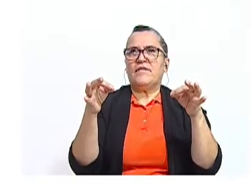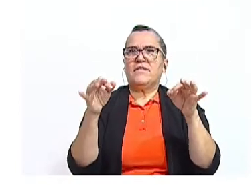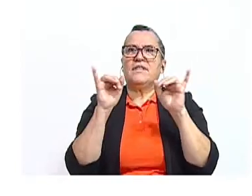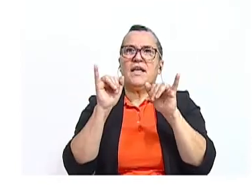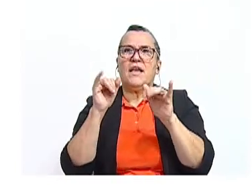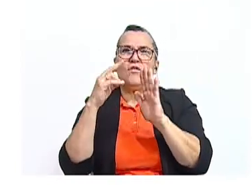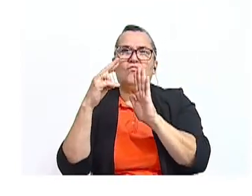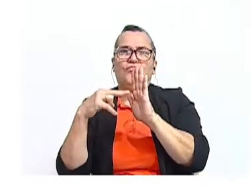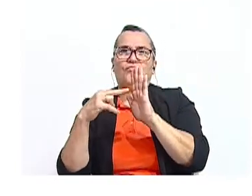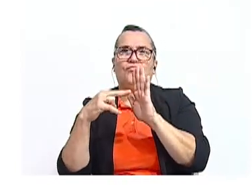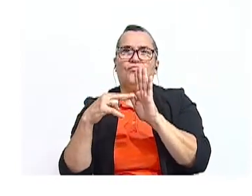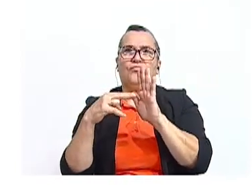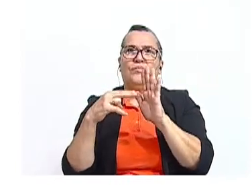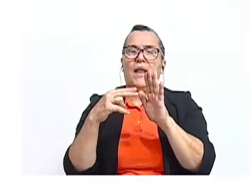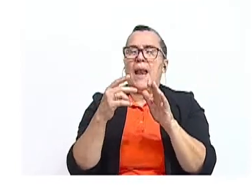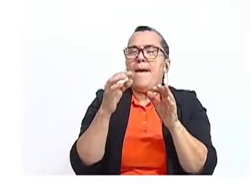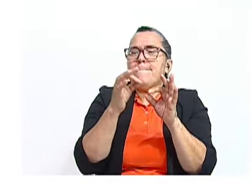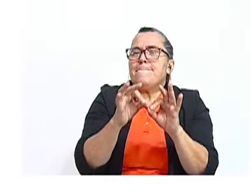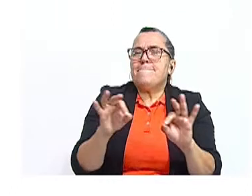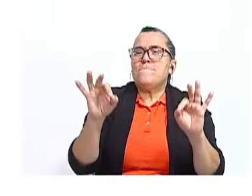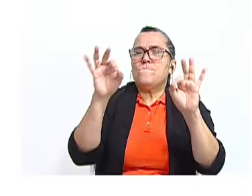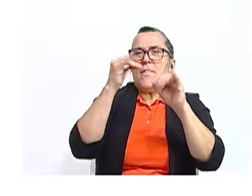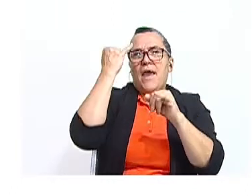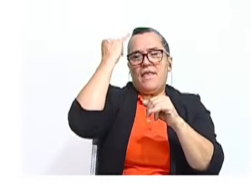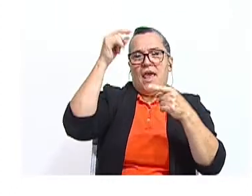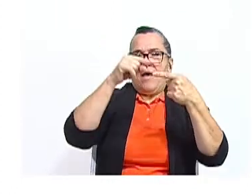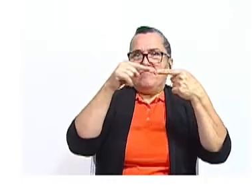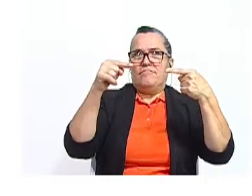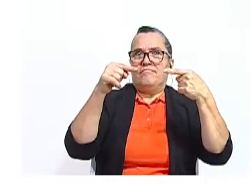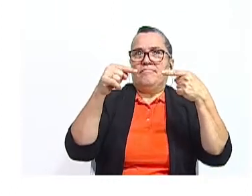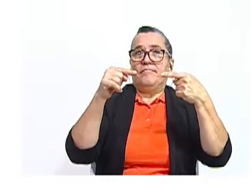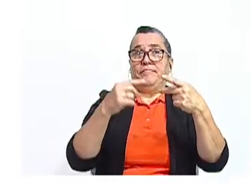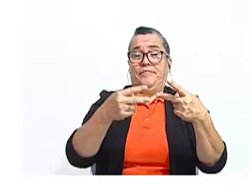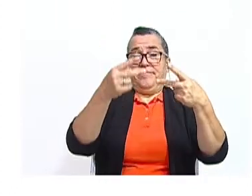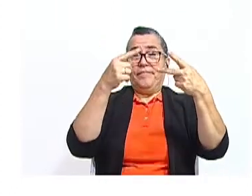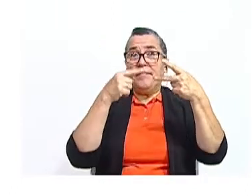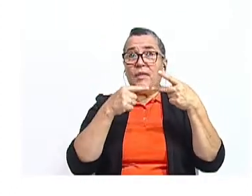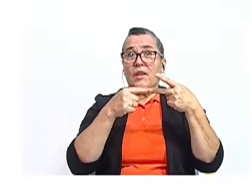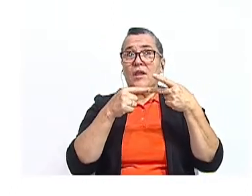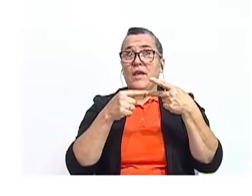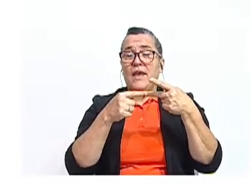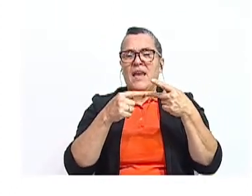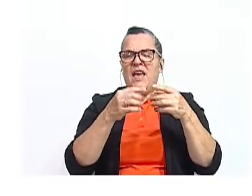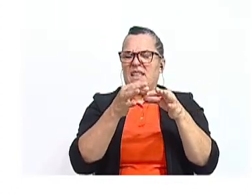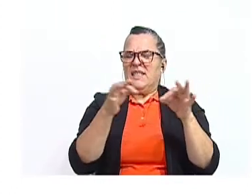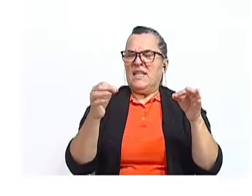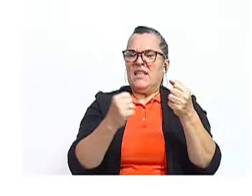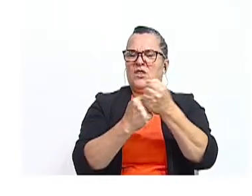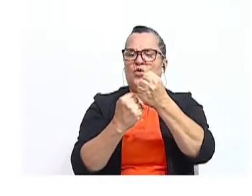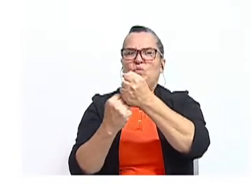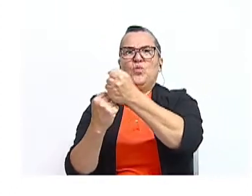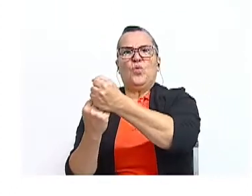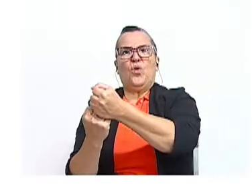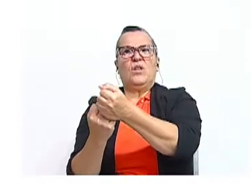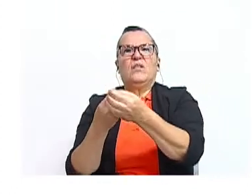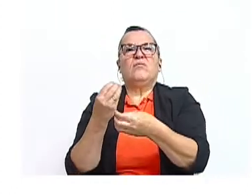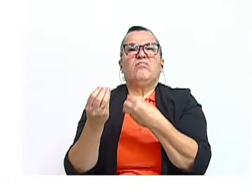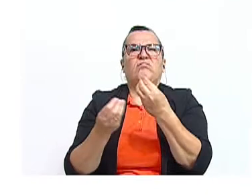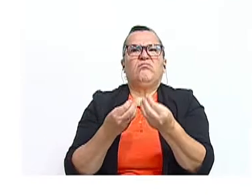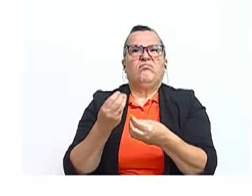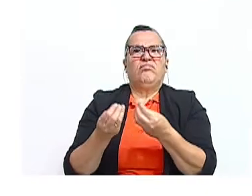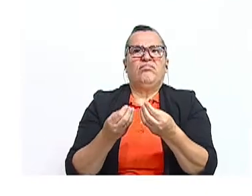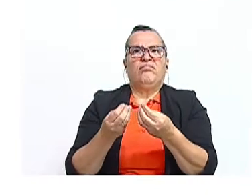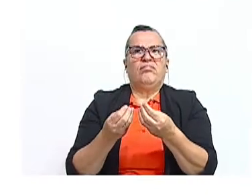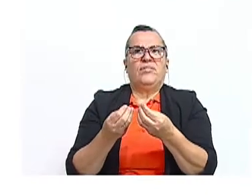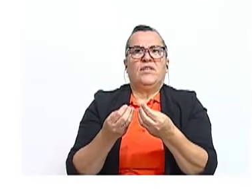the topic sentence is the main idea, okay? The supporting sentences. The supporting sentences are